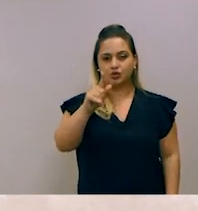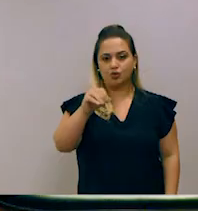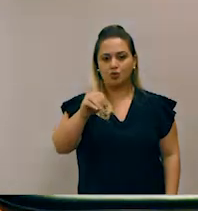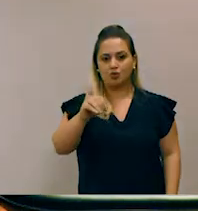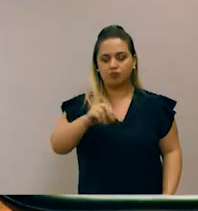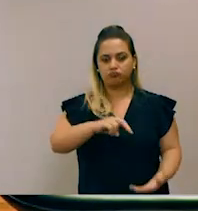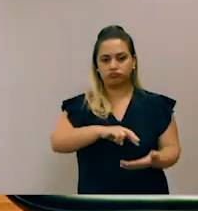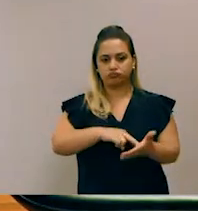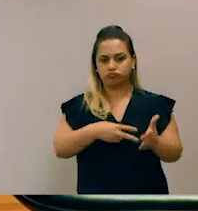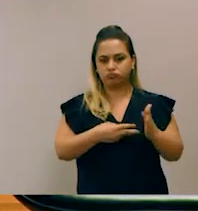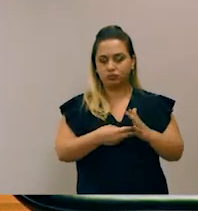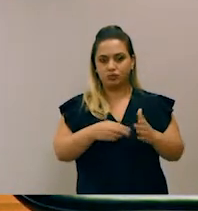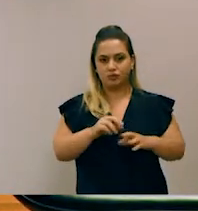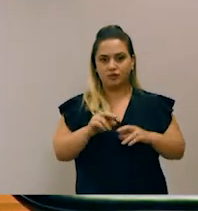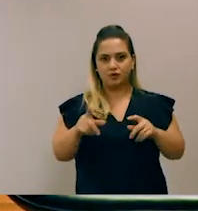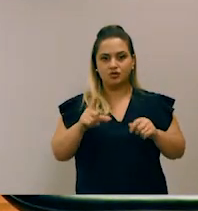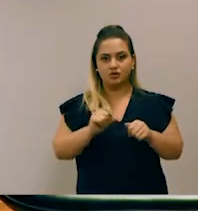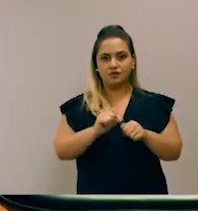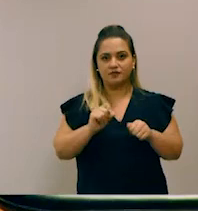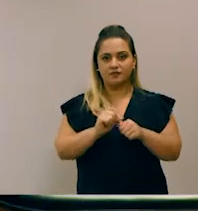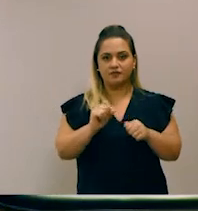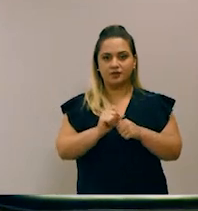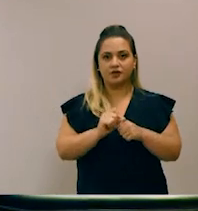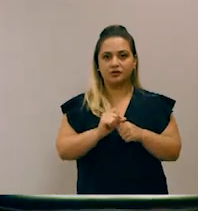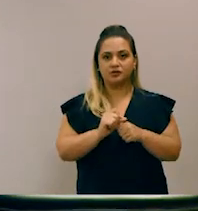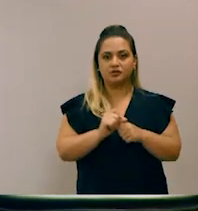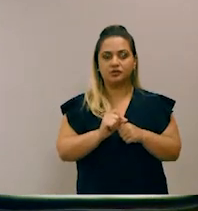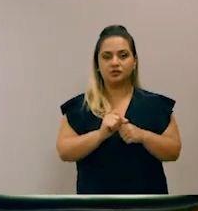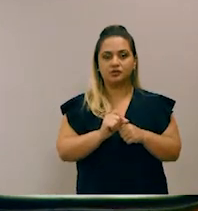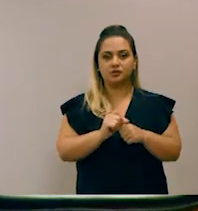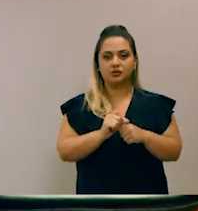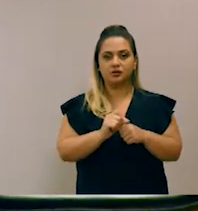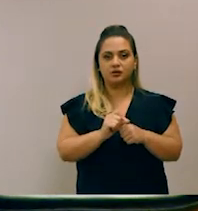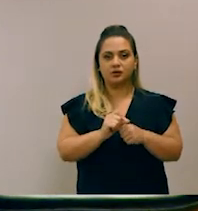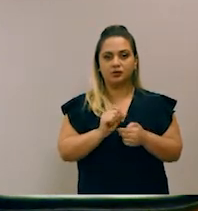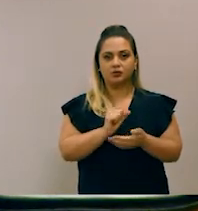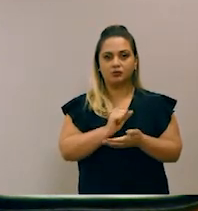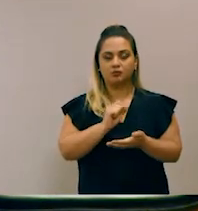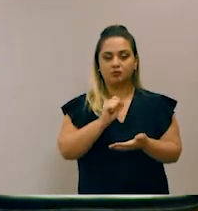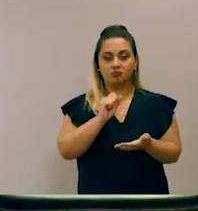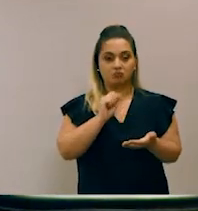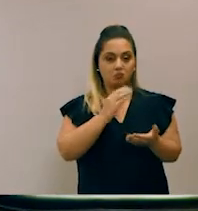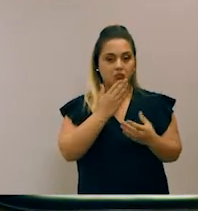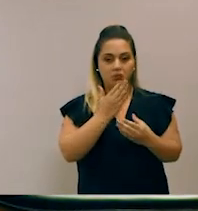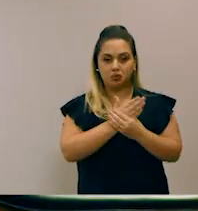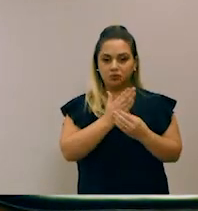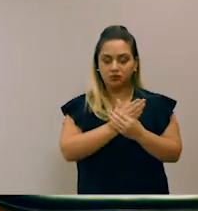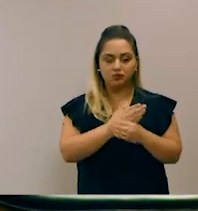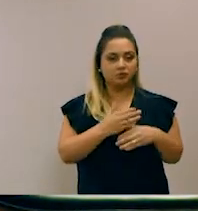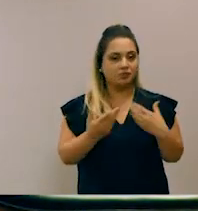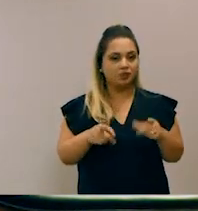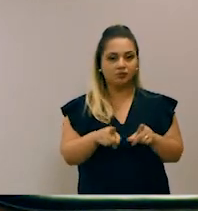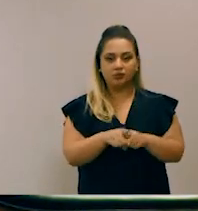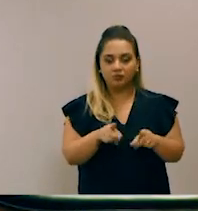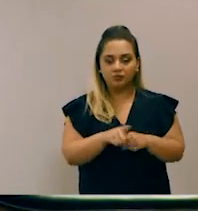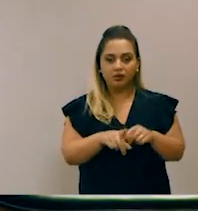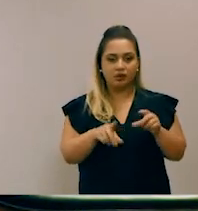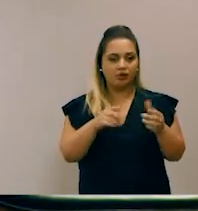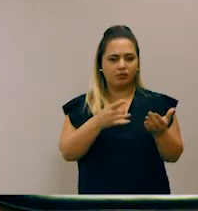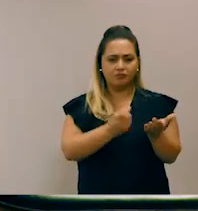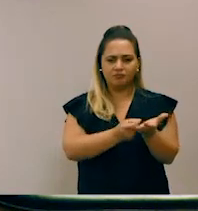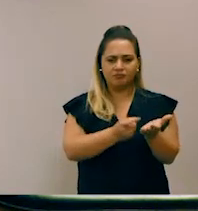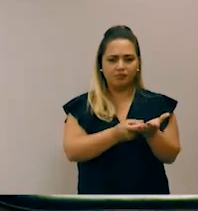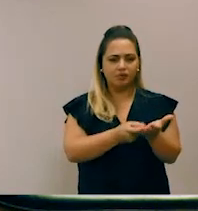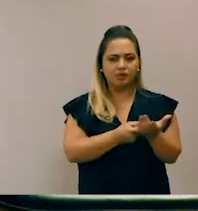the processing, and we use framework web Flask to do